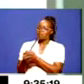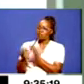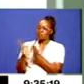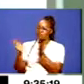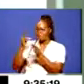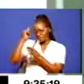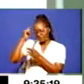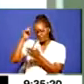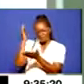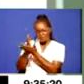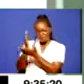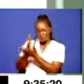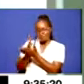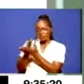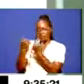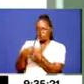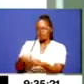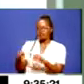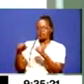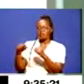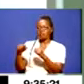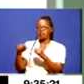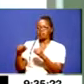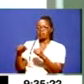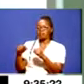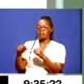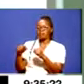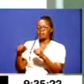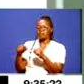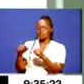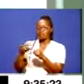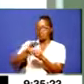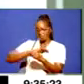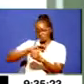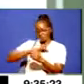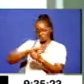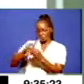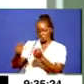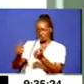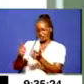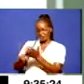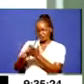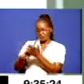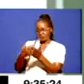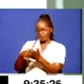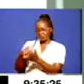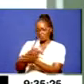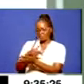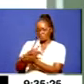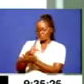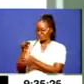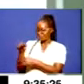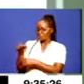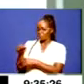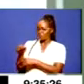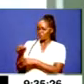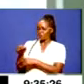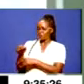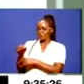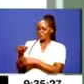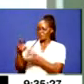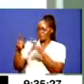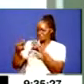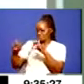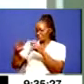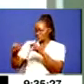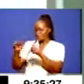really we should be able to have homegrown solutions to our problems. And this really has created a lot of research and a